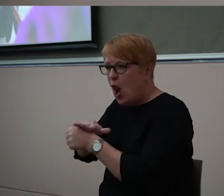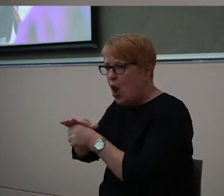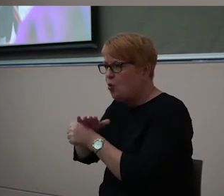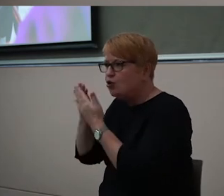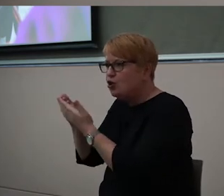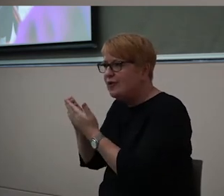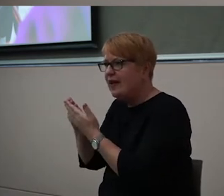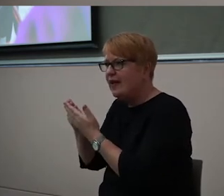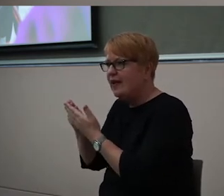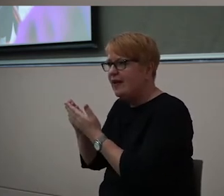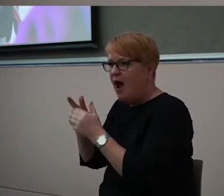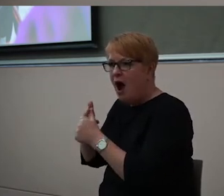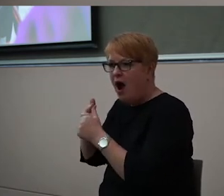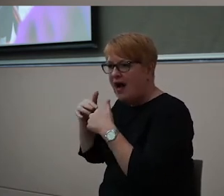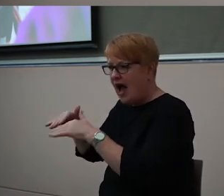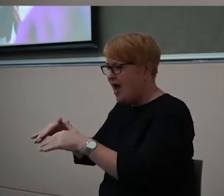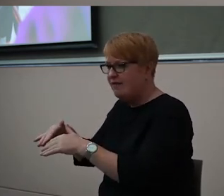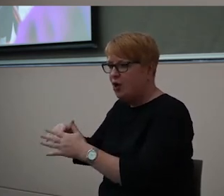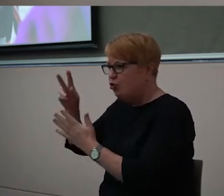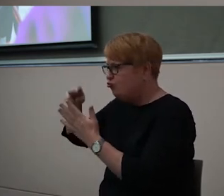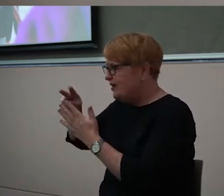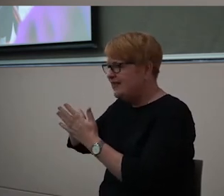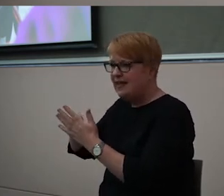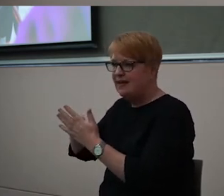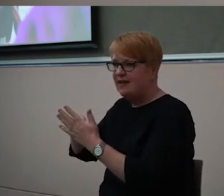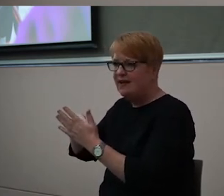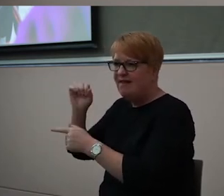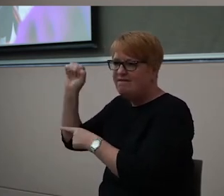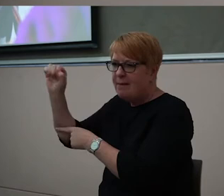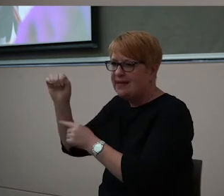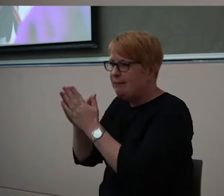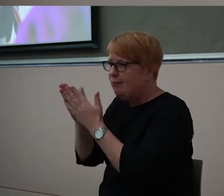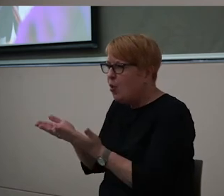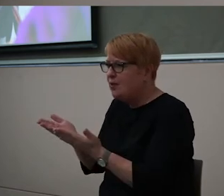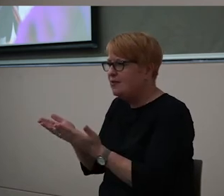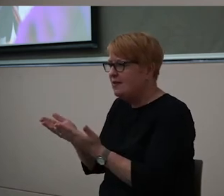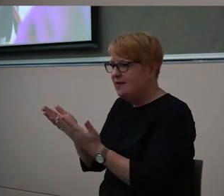Yeah, because it's just, I guess for myself, one, I'm really nosy.